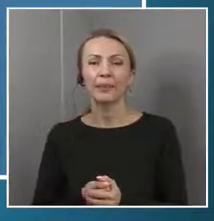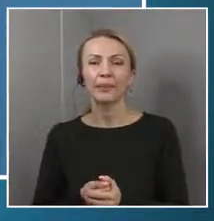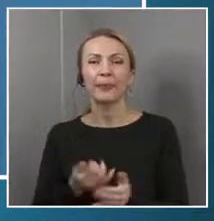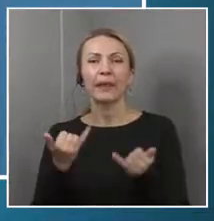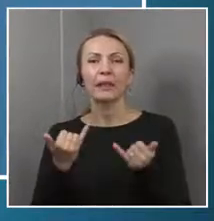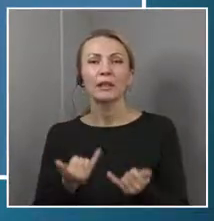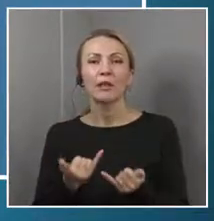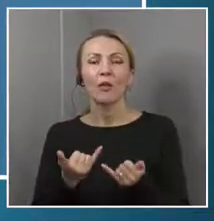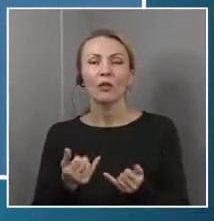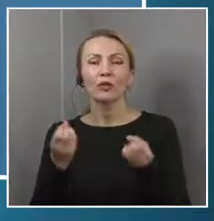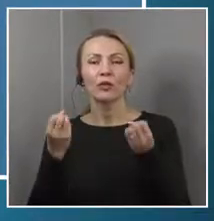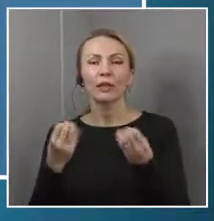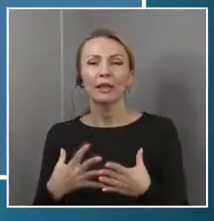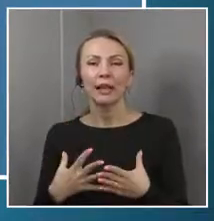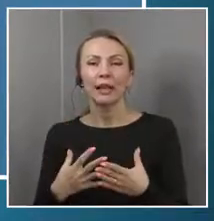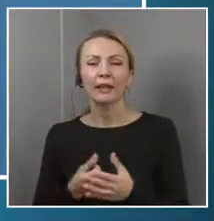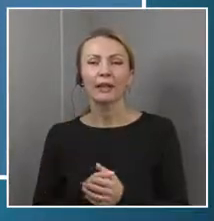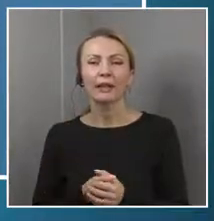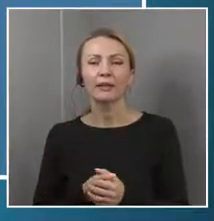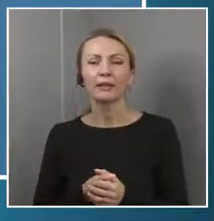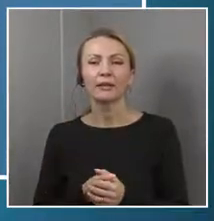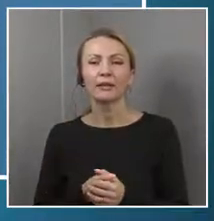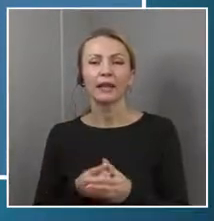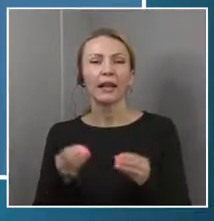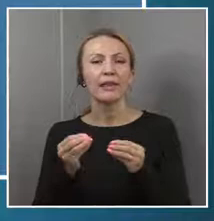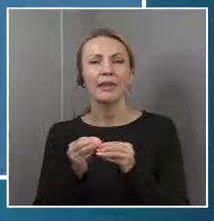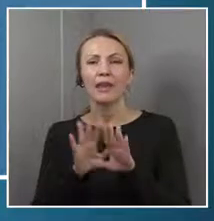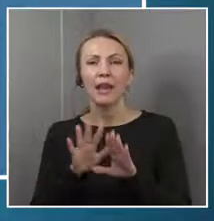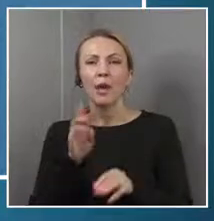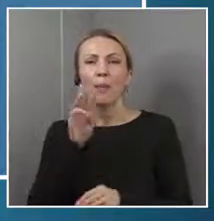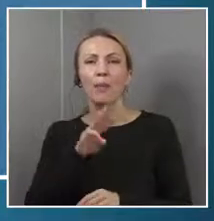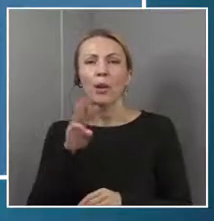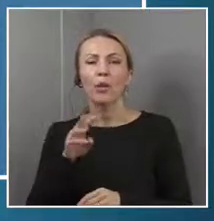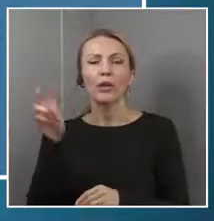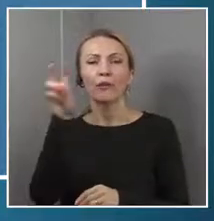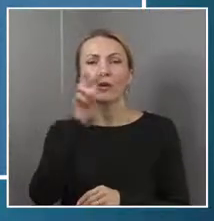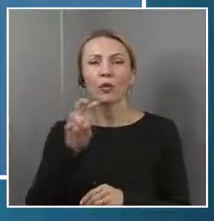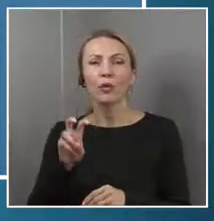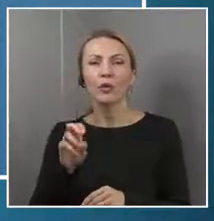There is very few money.